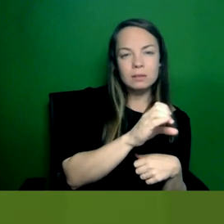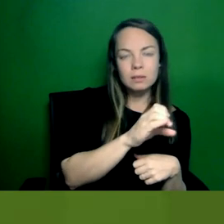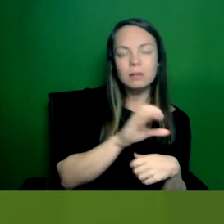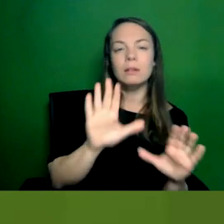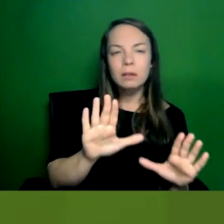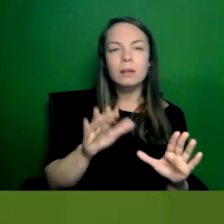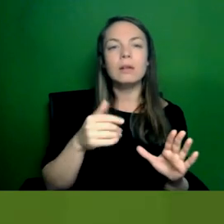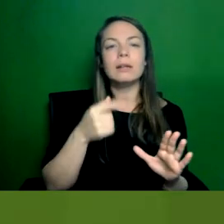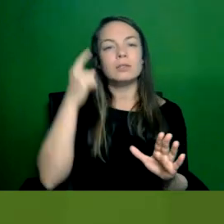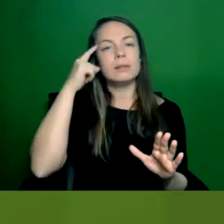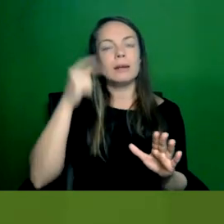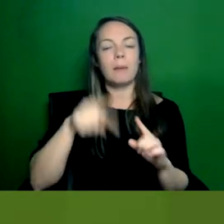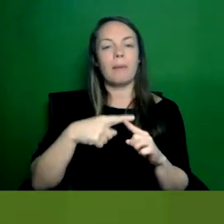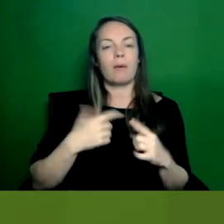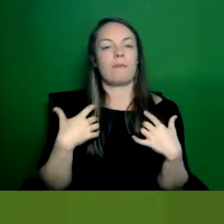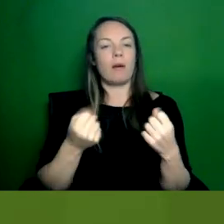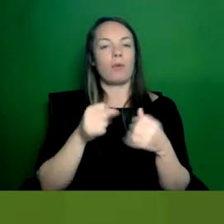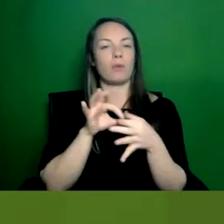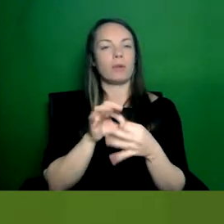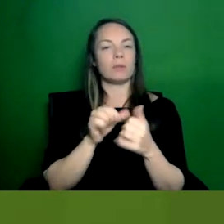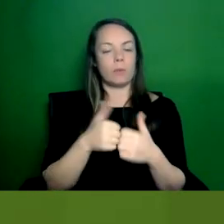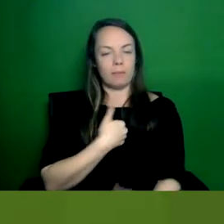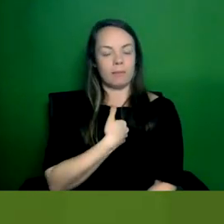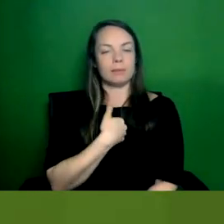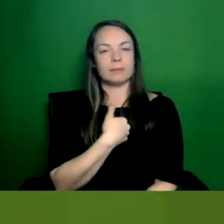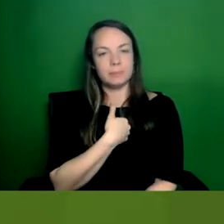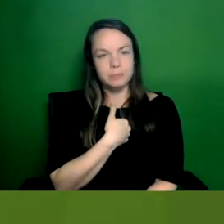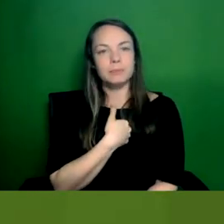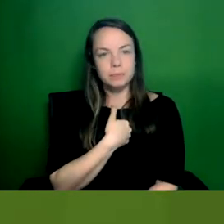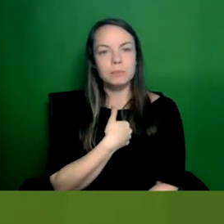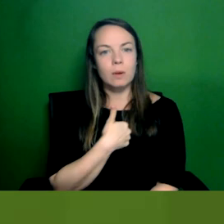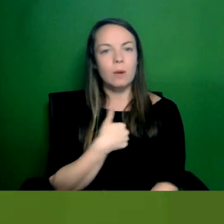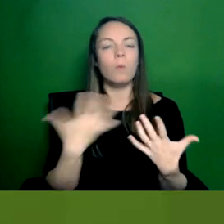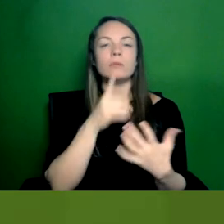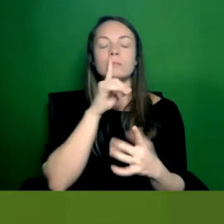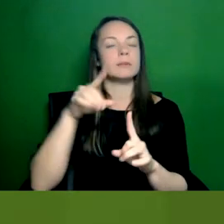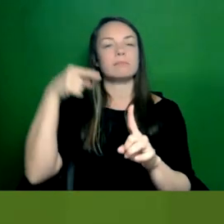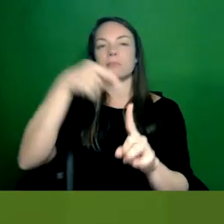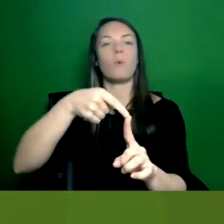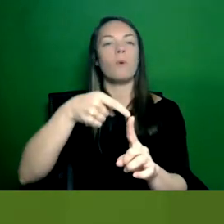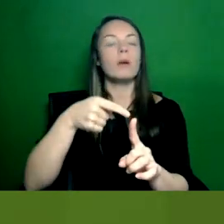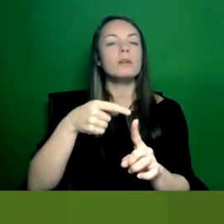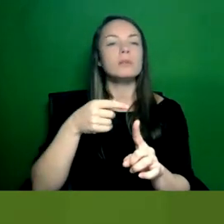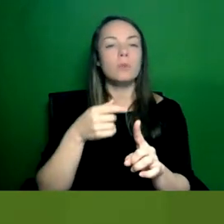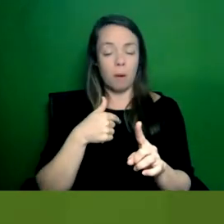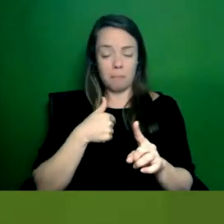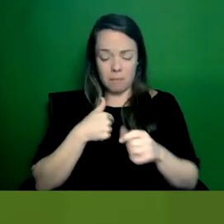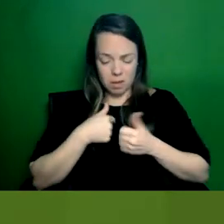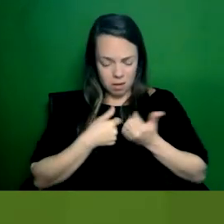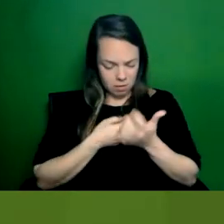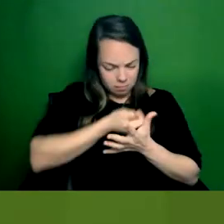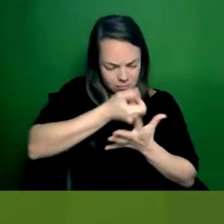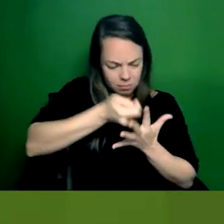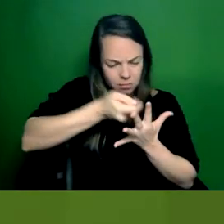relationship with ourselves, and looking at what we're actually looking to do, which is not to discard parts of ourselves, but to see ourselves